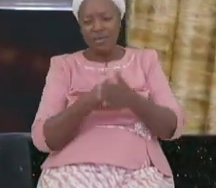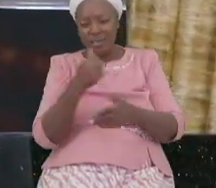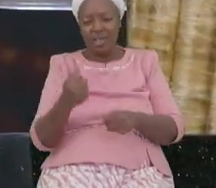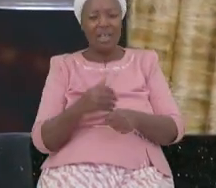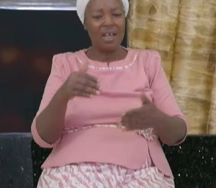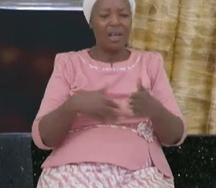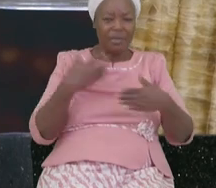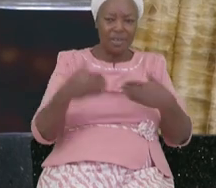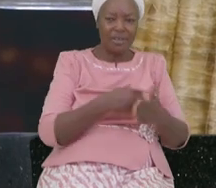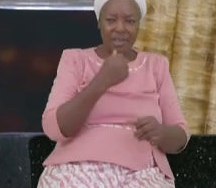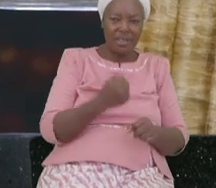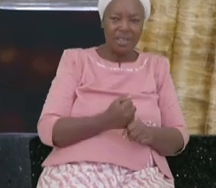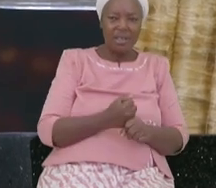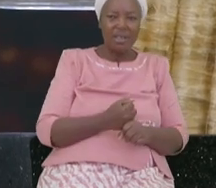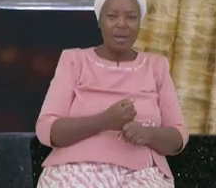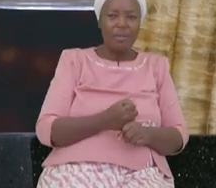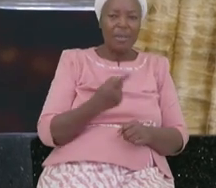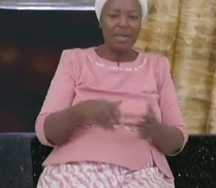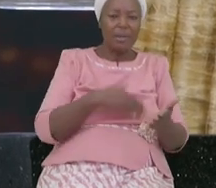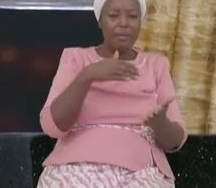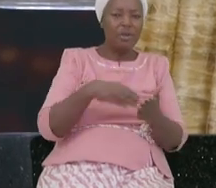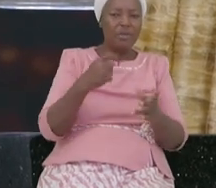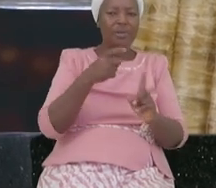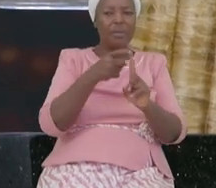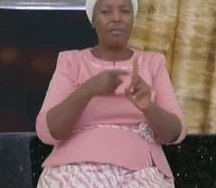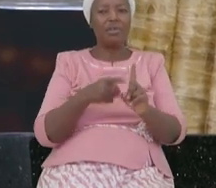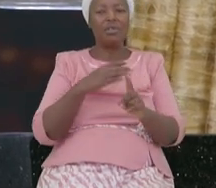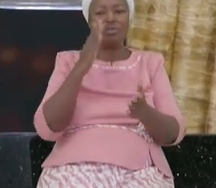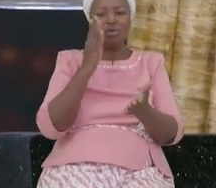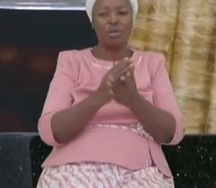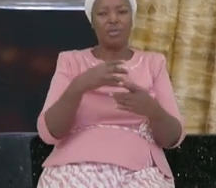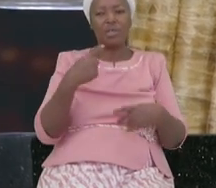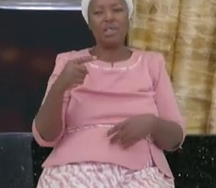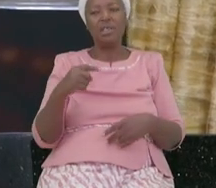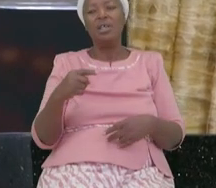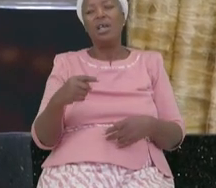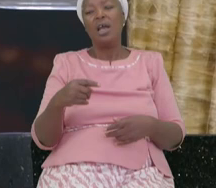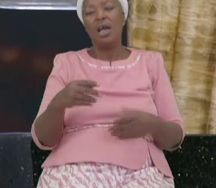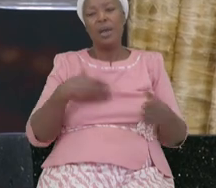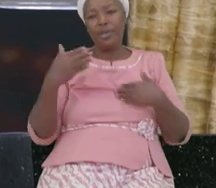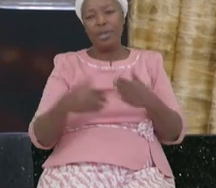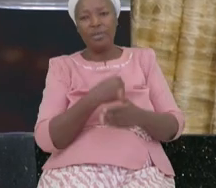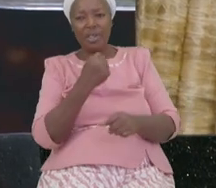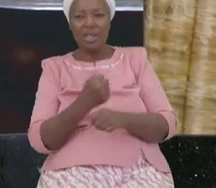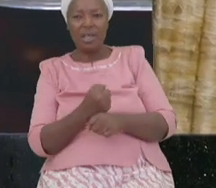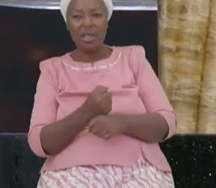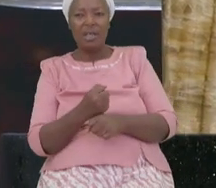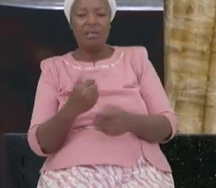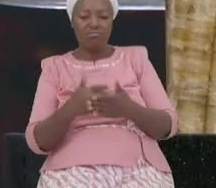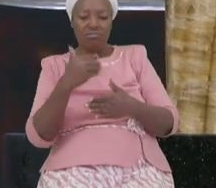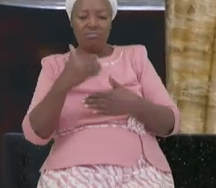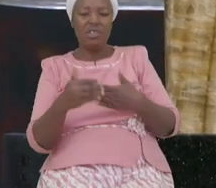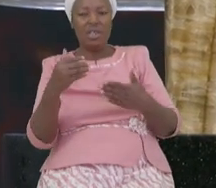Happy New Year? By the middle of the month, they stop saying Happy New Year. By the following